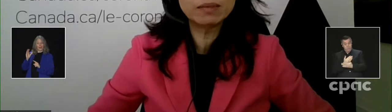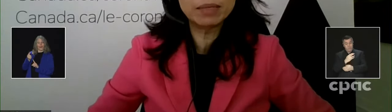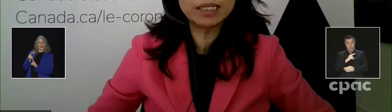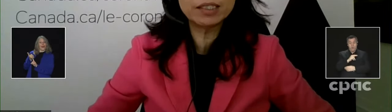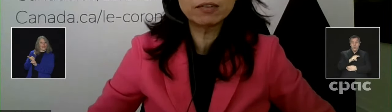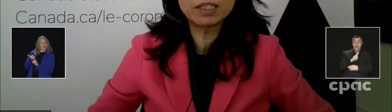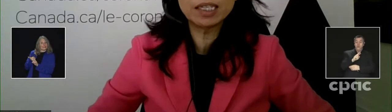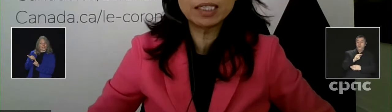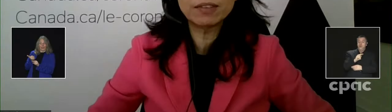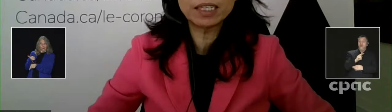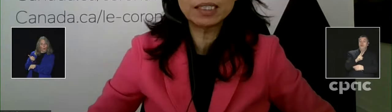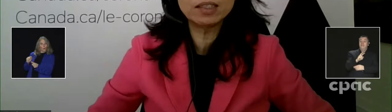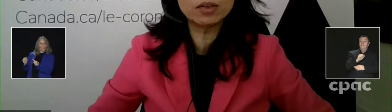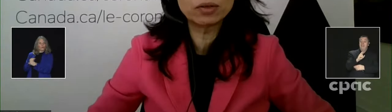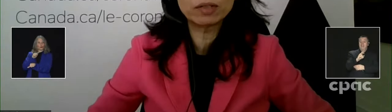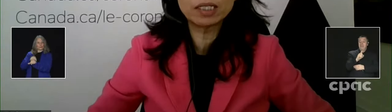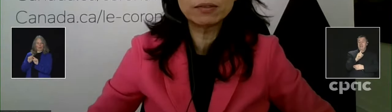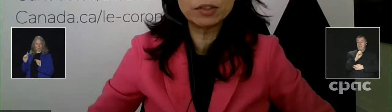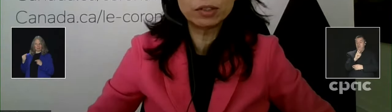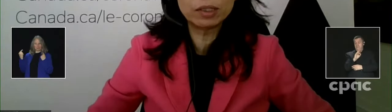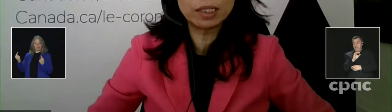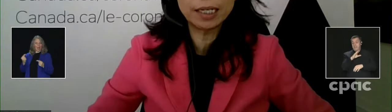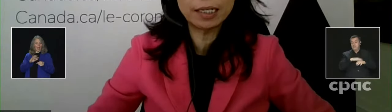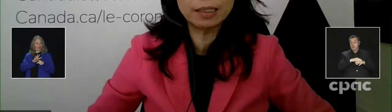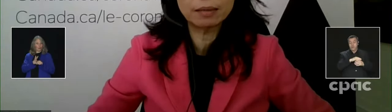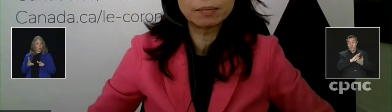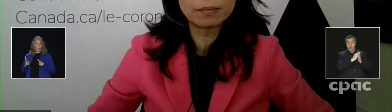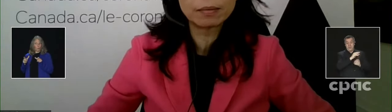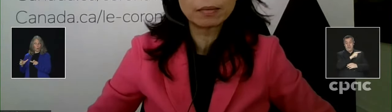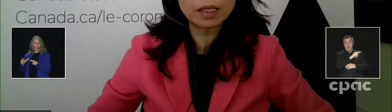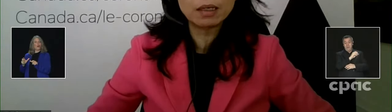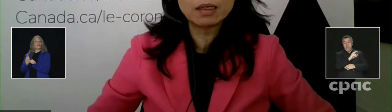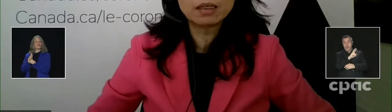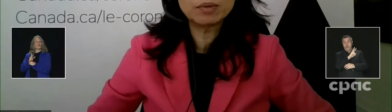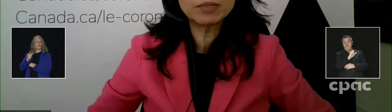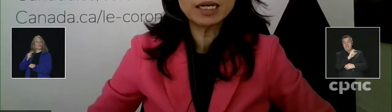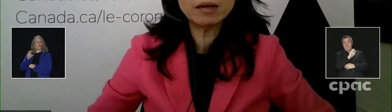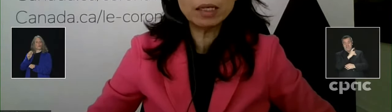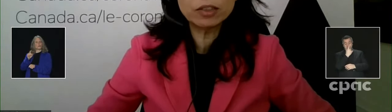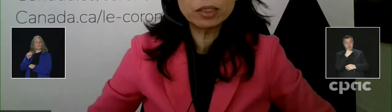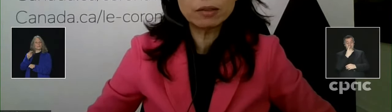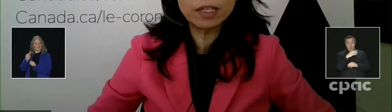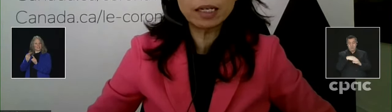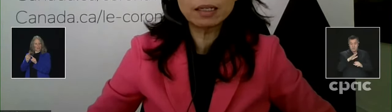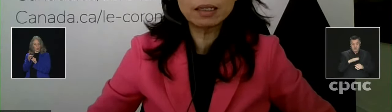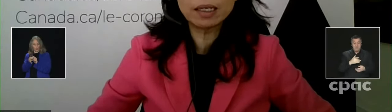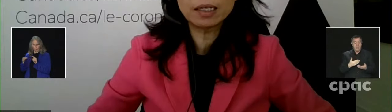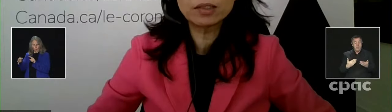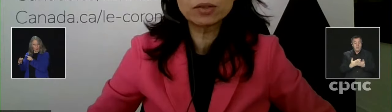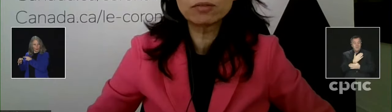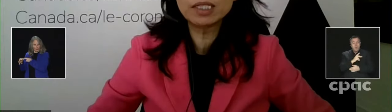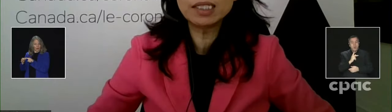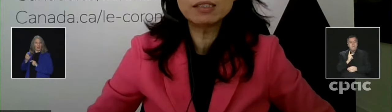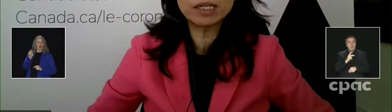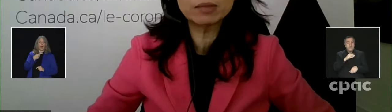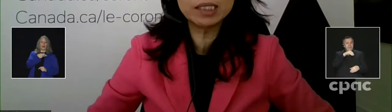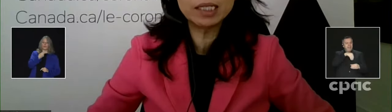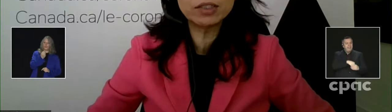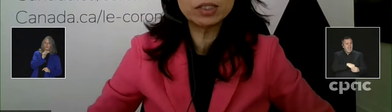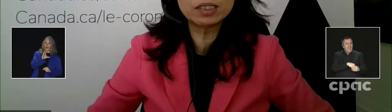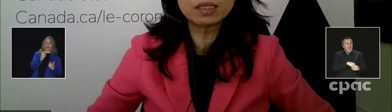first protein-based COVID-19 vaccine authorized for use in Canada. The Public Health Agency of Canada has also